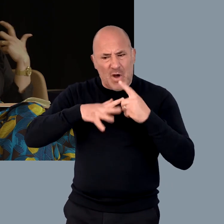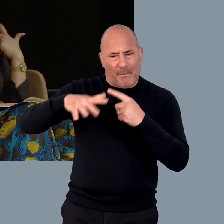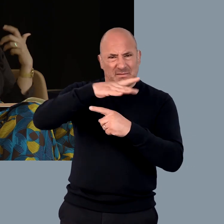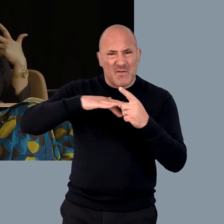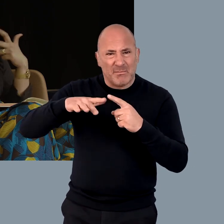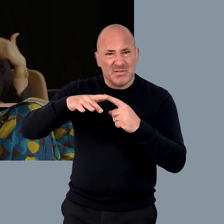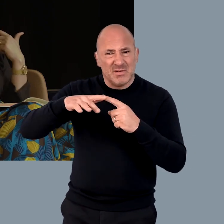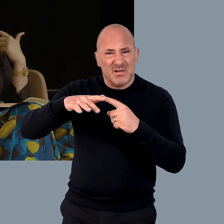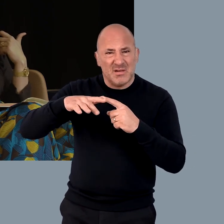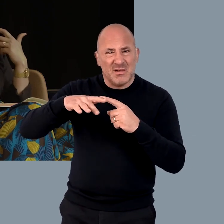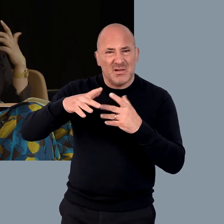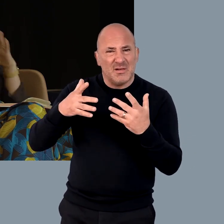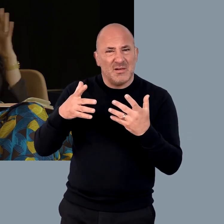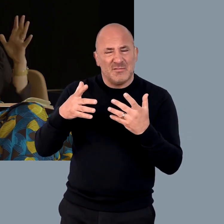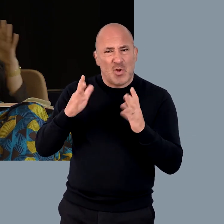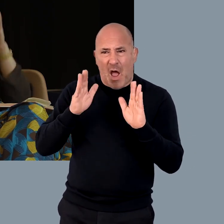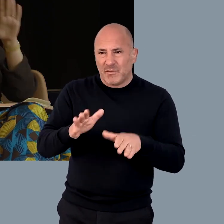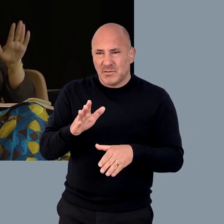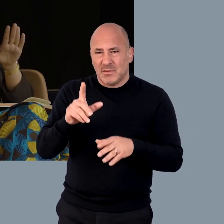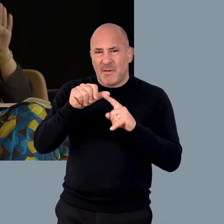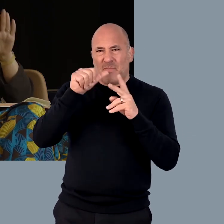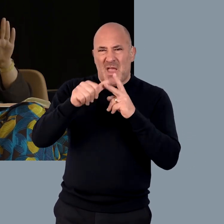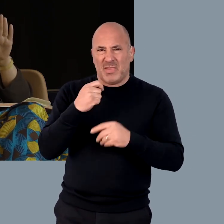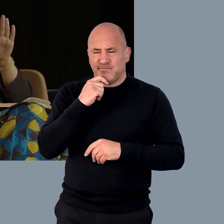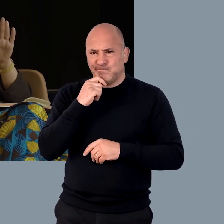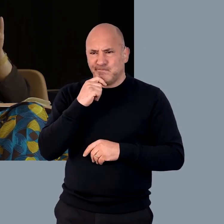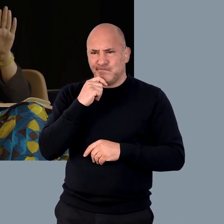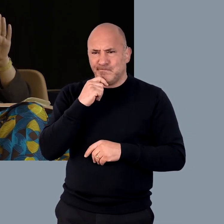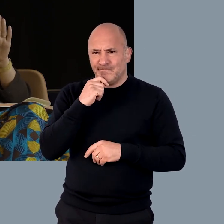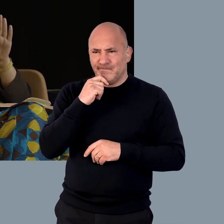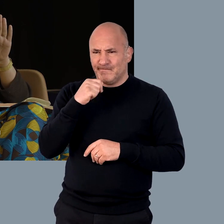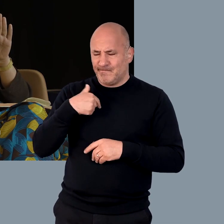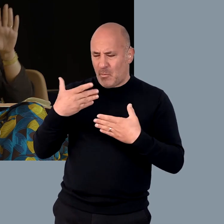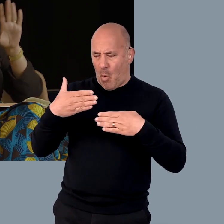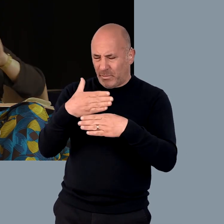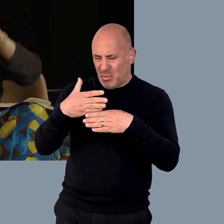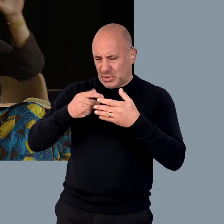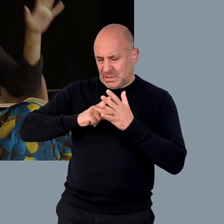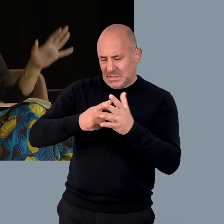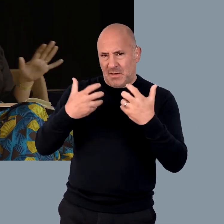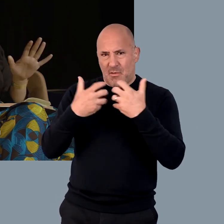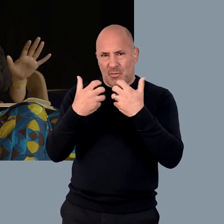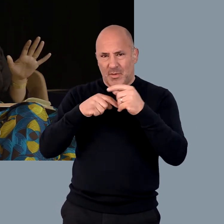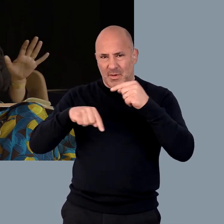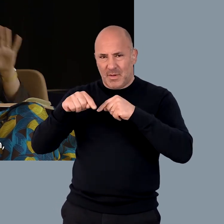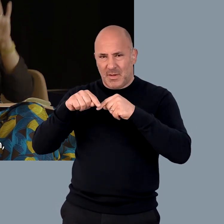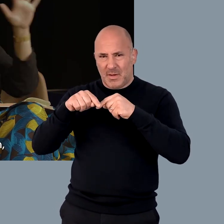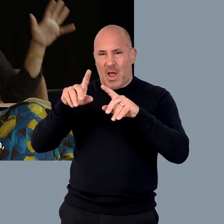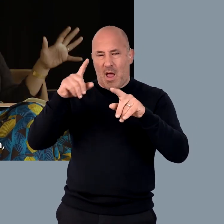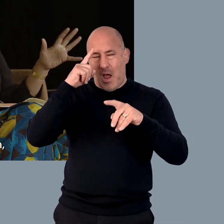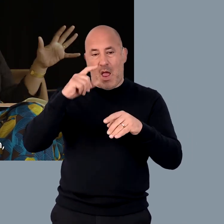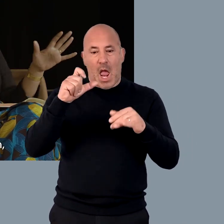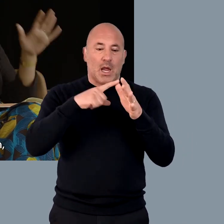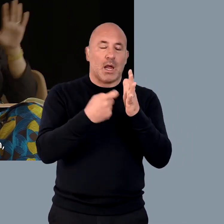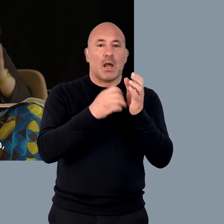people put a lot of effort into making, if the subject is something environmental, then they'll think about the operation of that. Let's do an